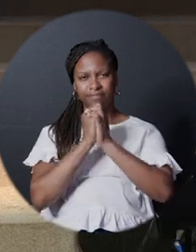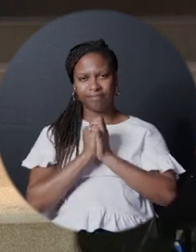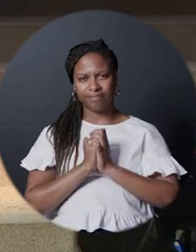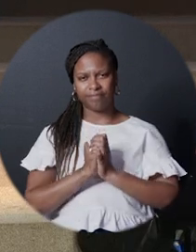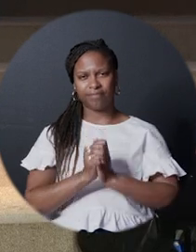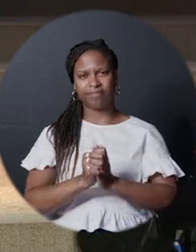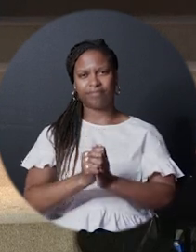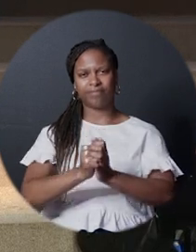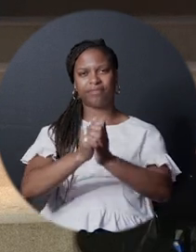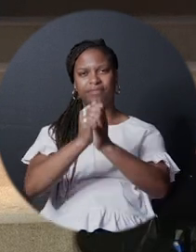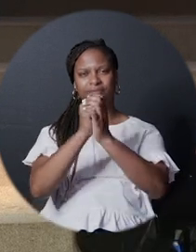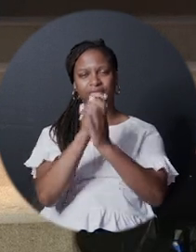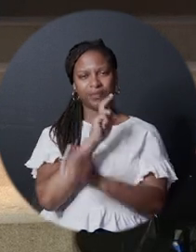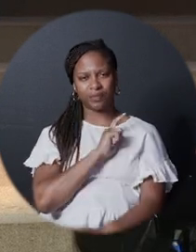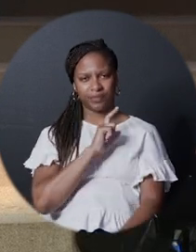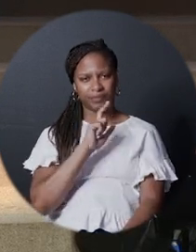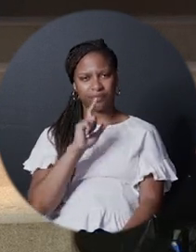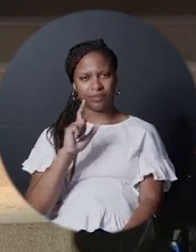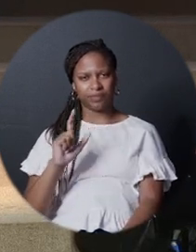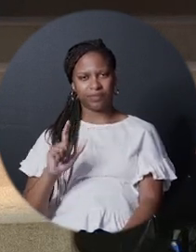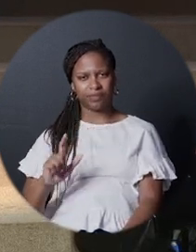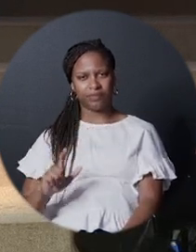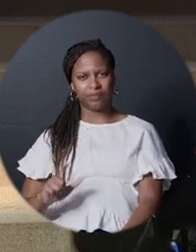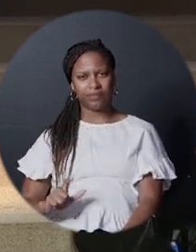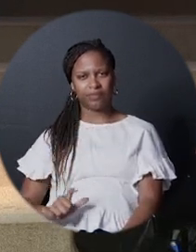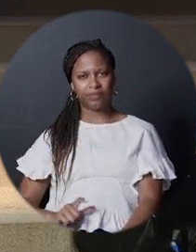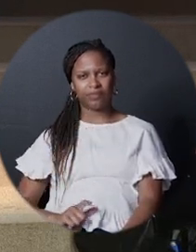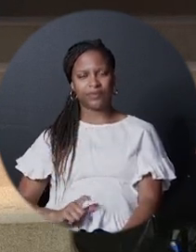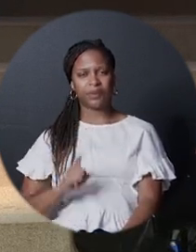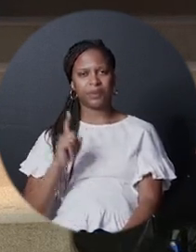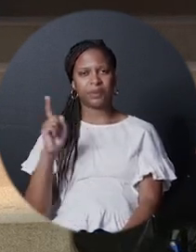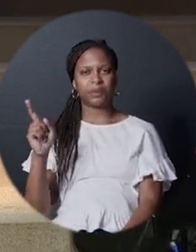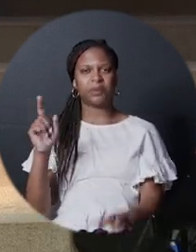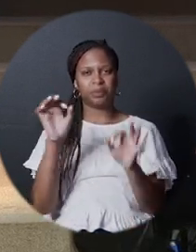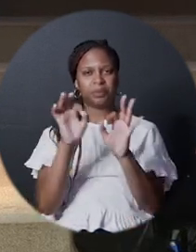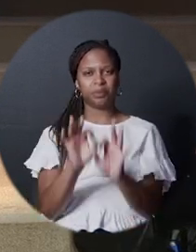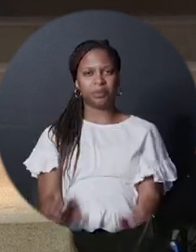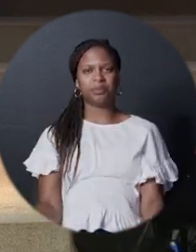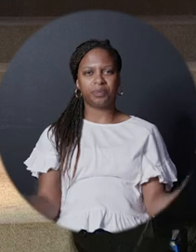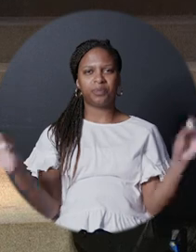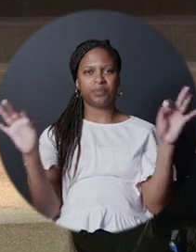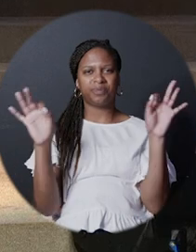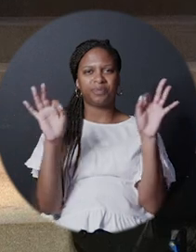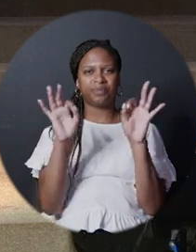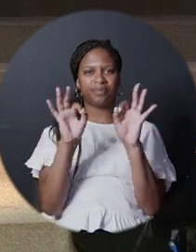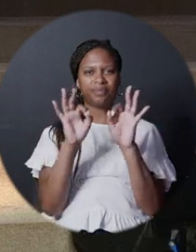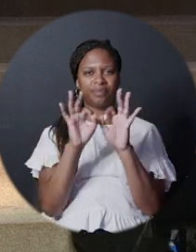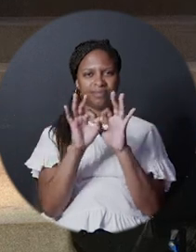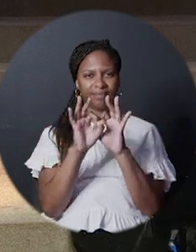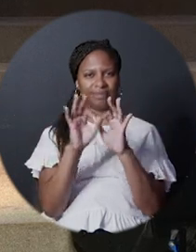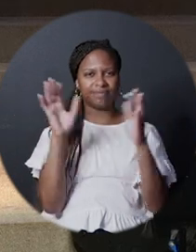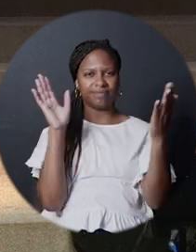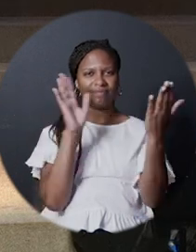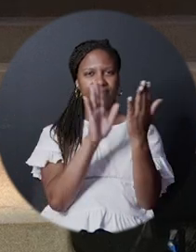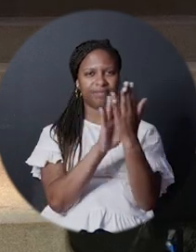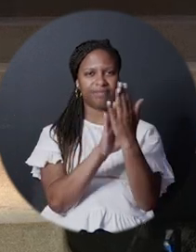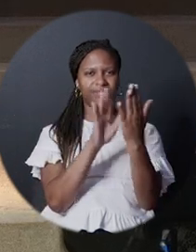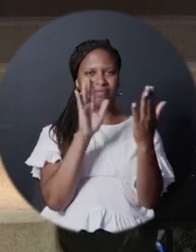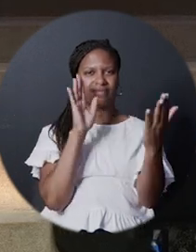We worship you, our Lord. You are